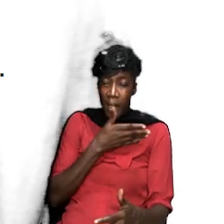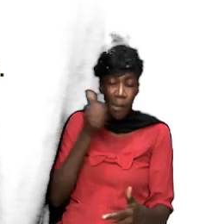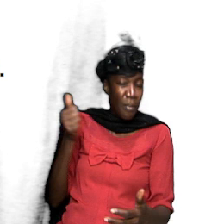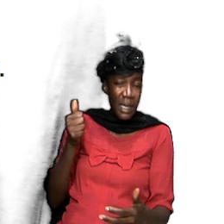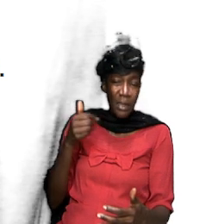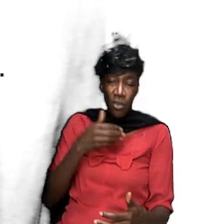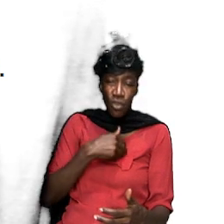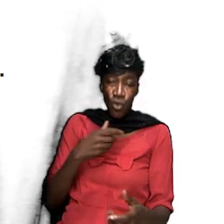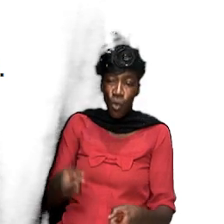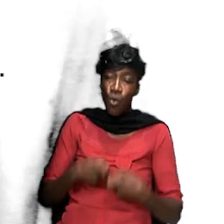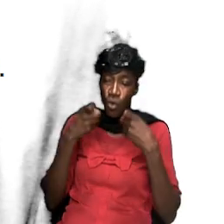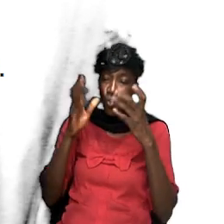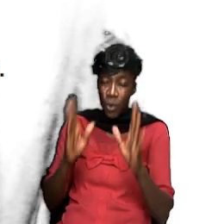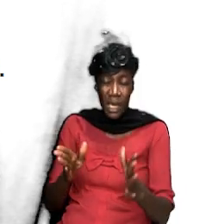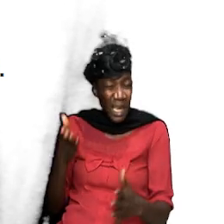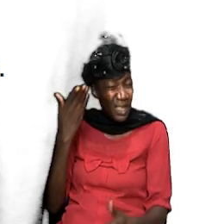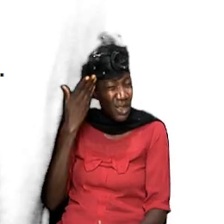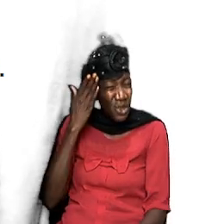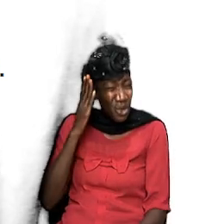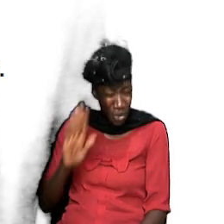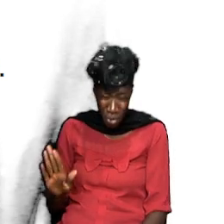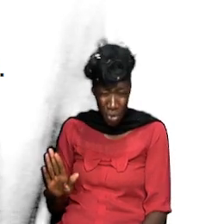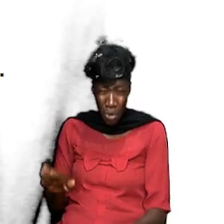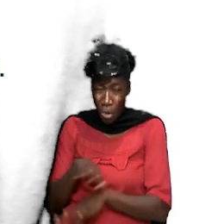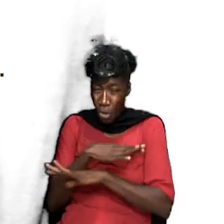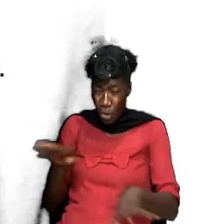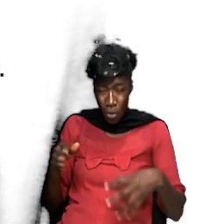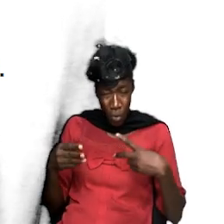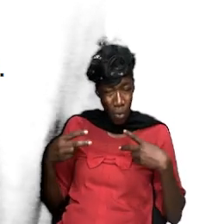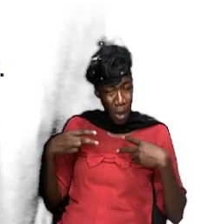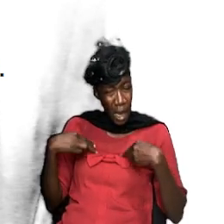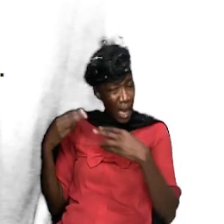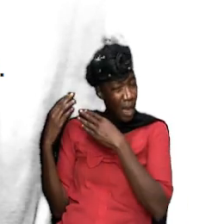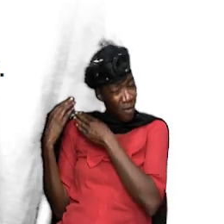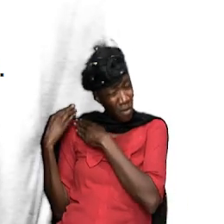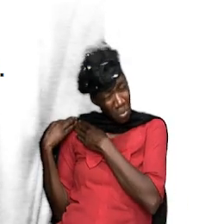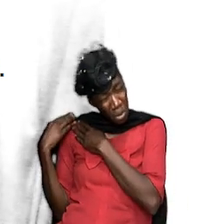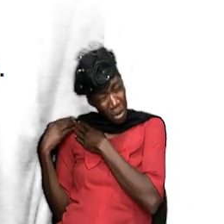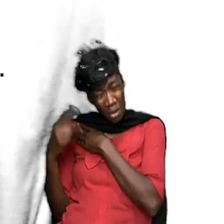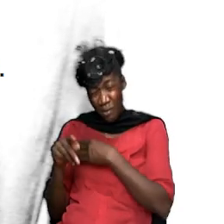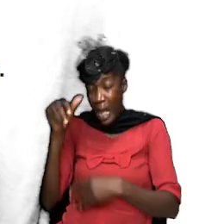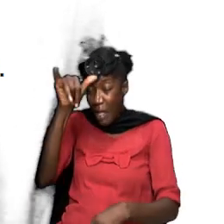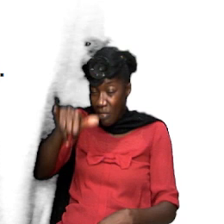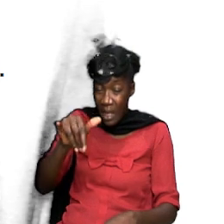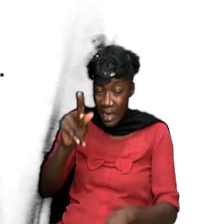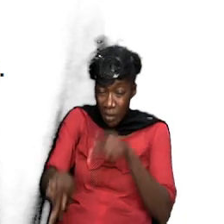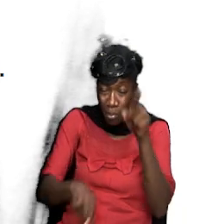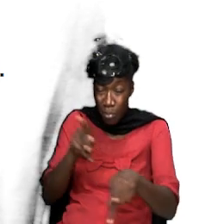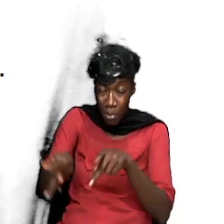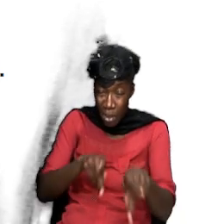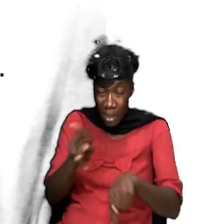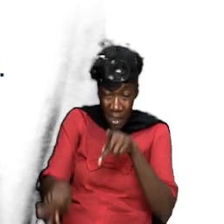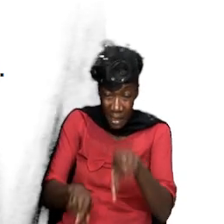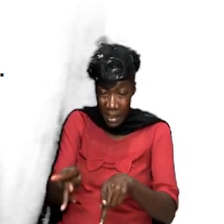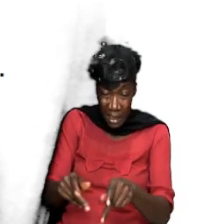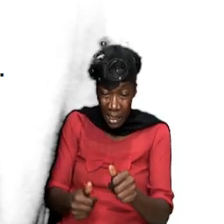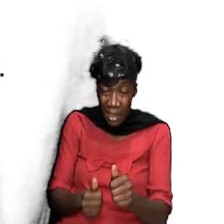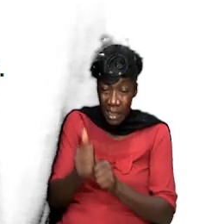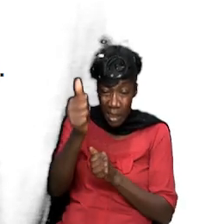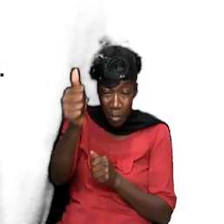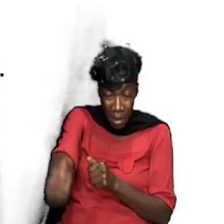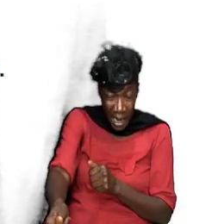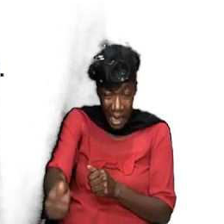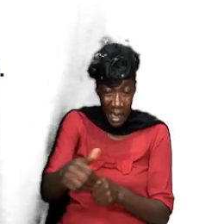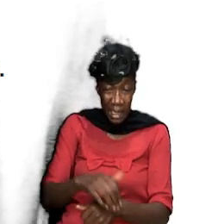just don't know. But we don't have a burden for say, look here, that person that will pass out a leading edge, that lady that will pass out a leading